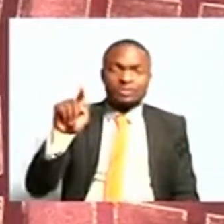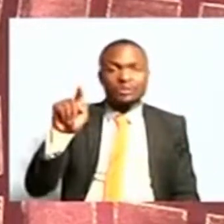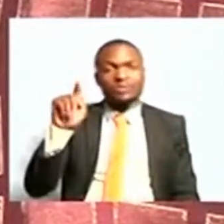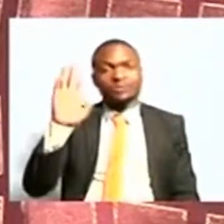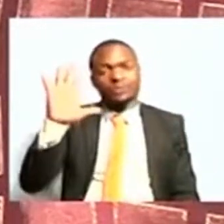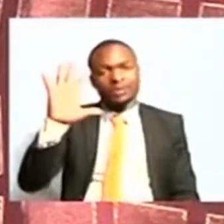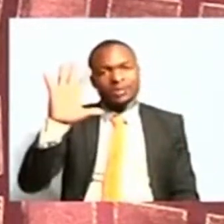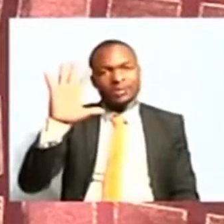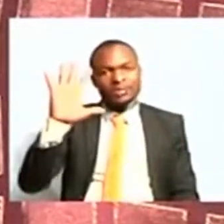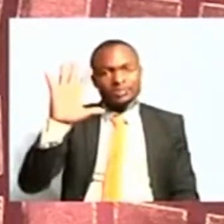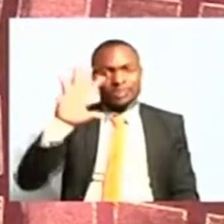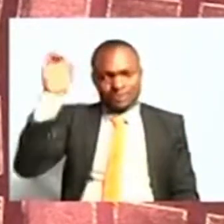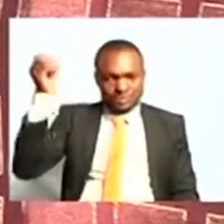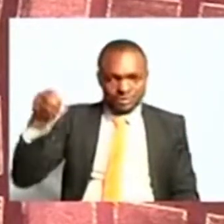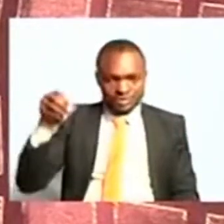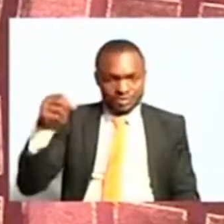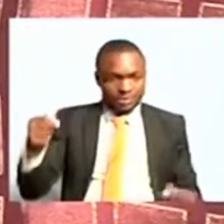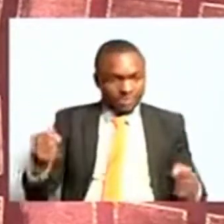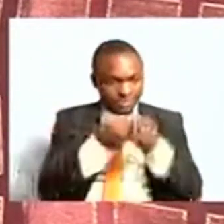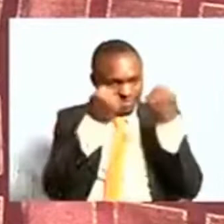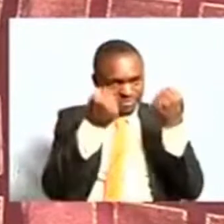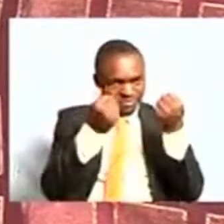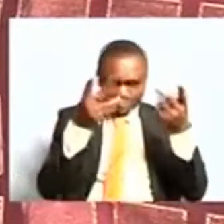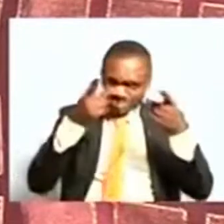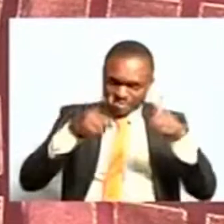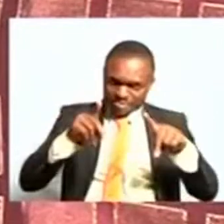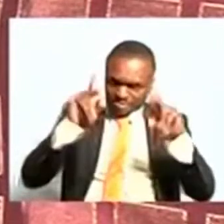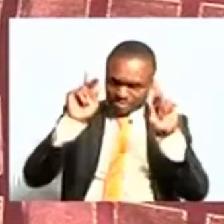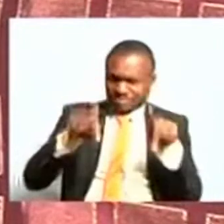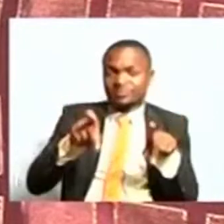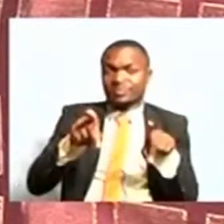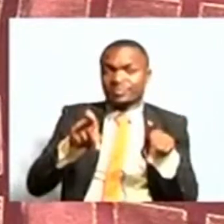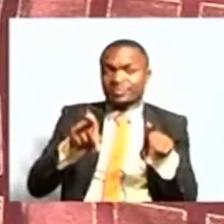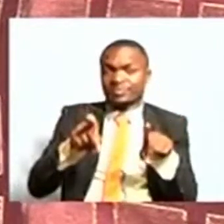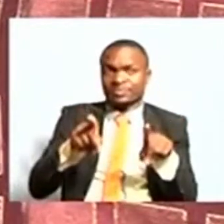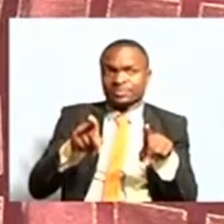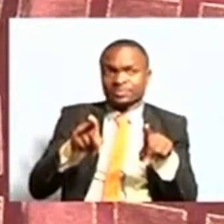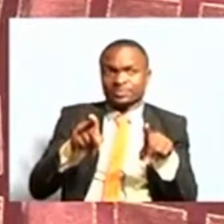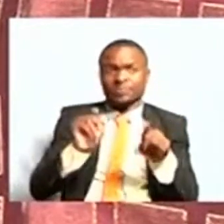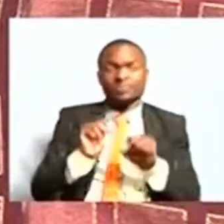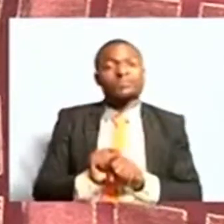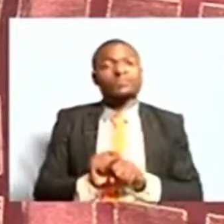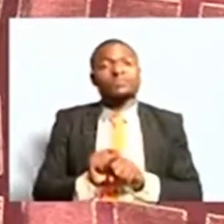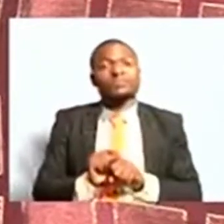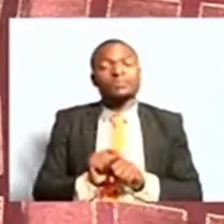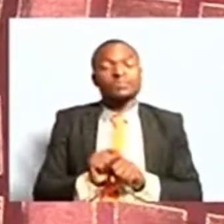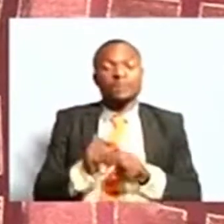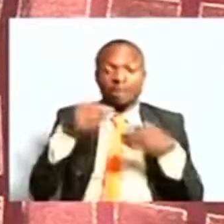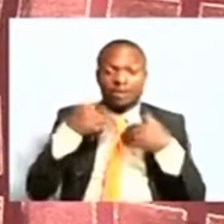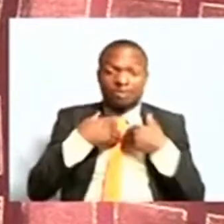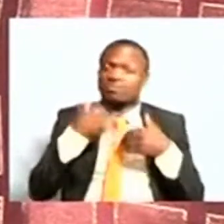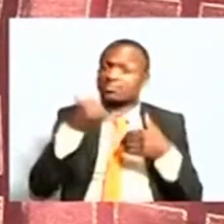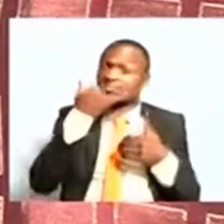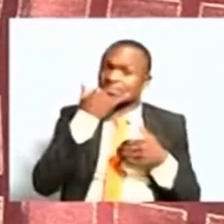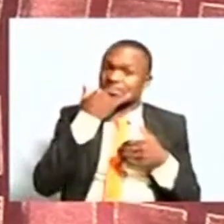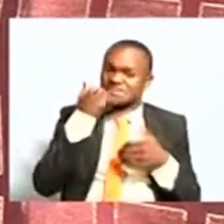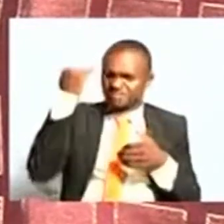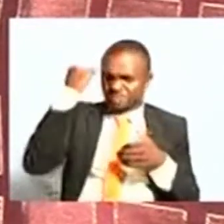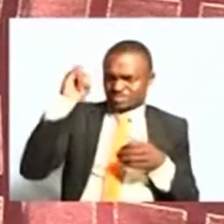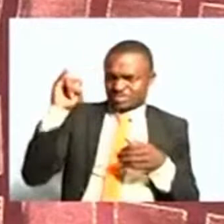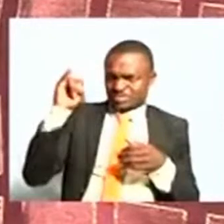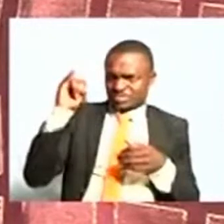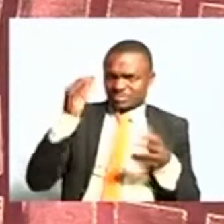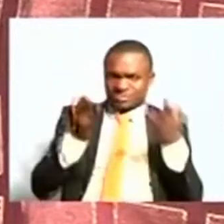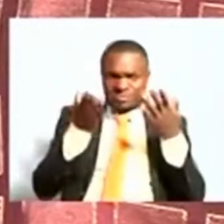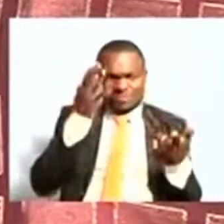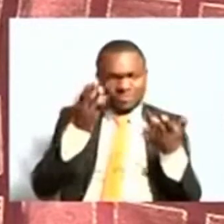14.5% of the accidents. So when a person forms a wrong idea or